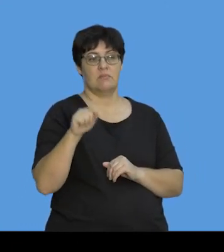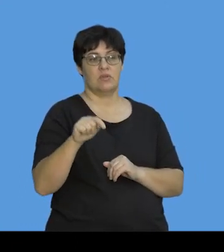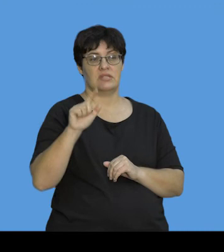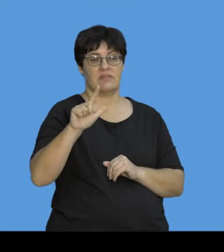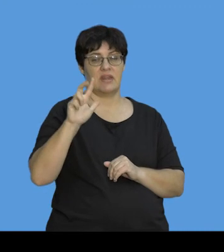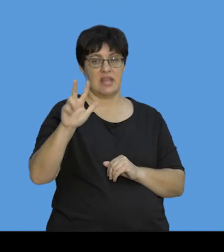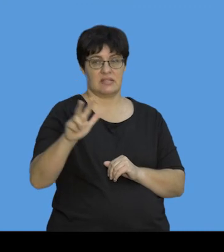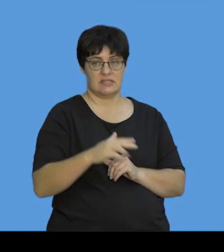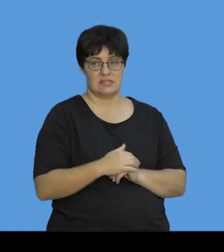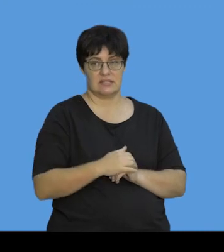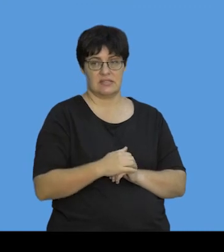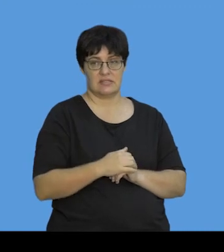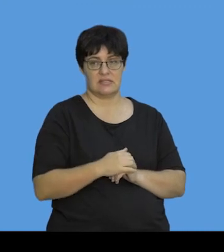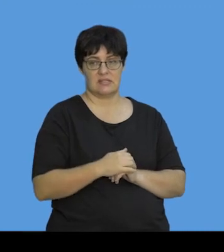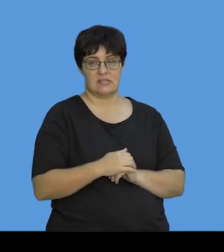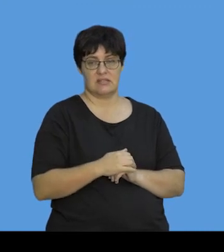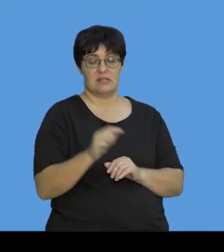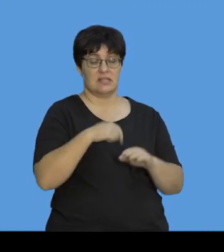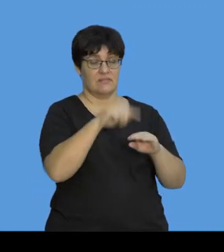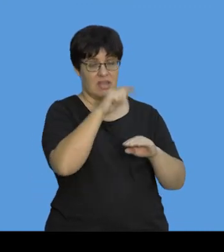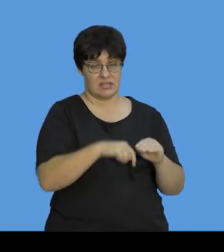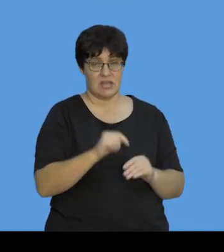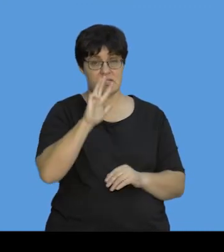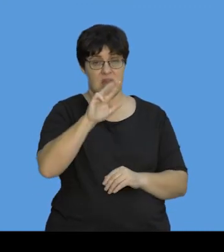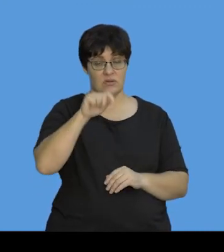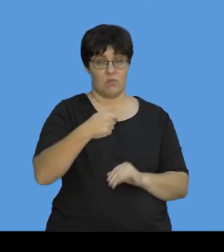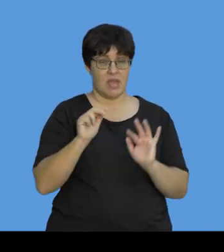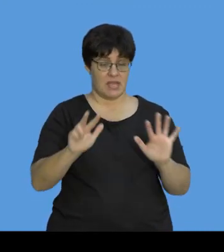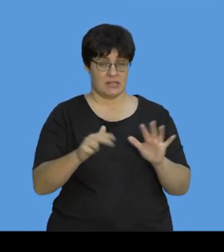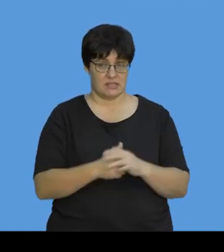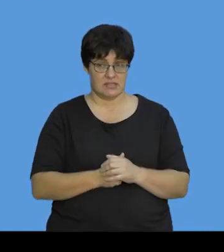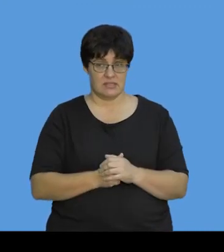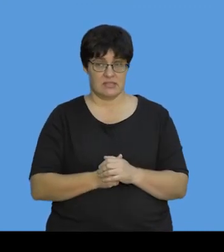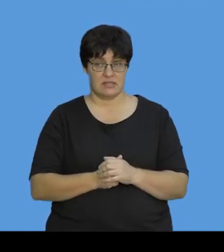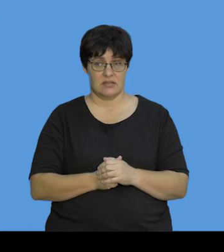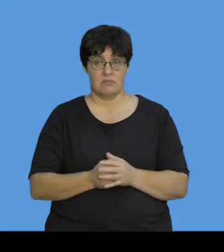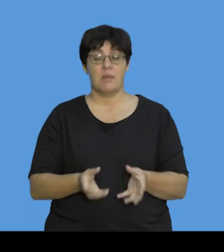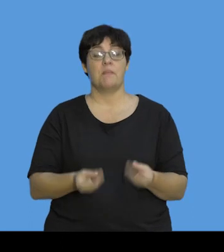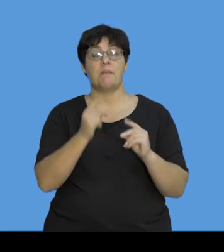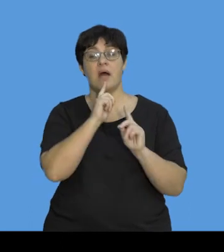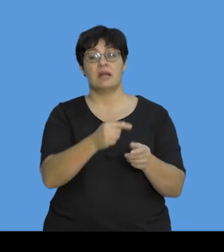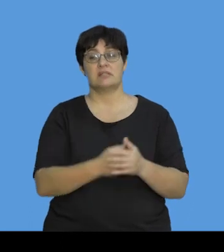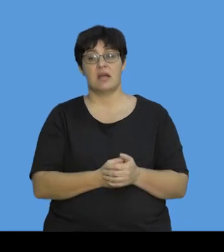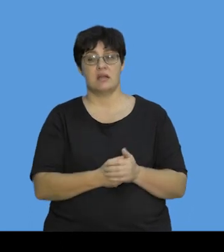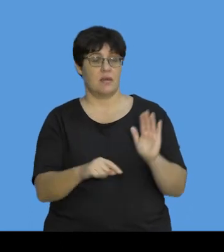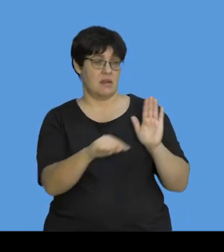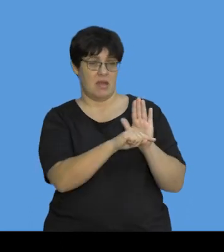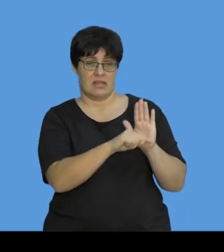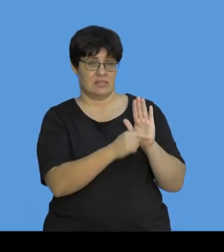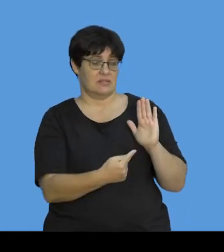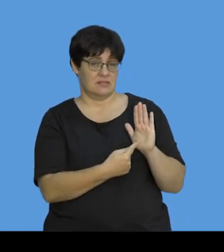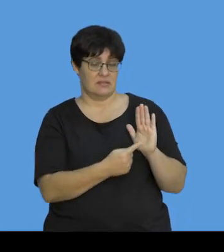33.78, and then I divide by 9.8, I get an answer that is